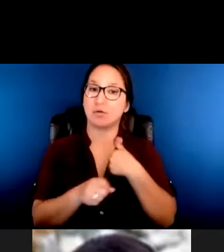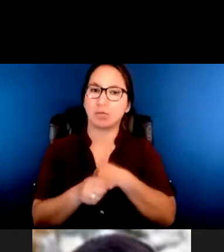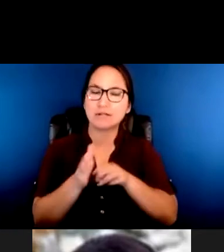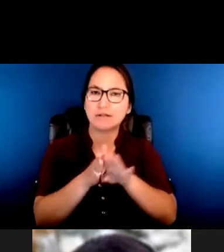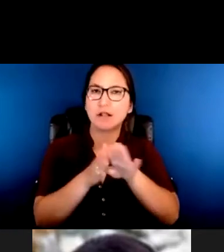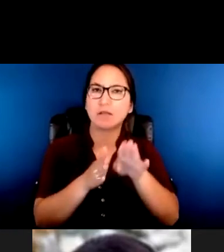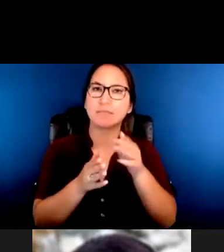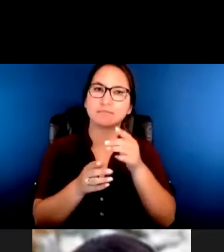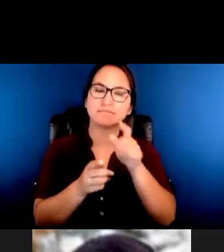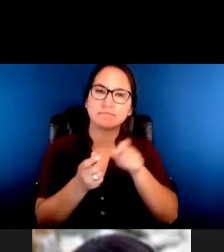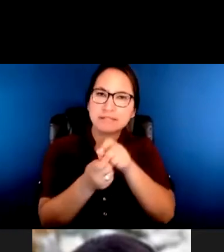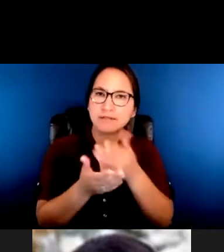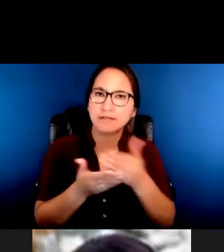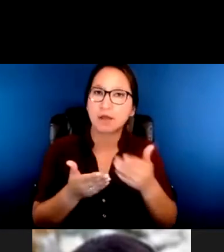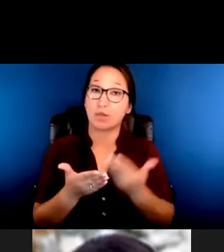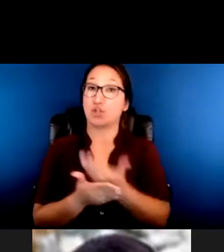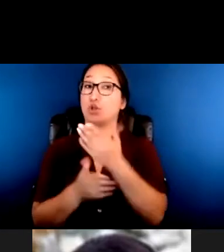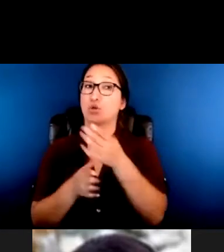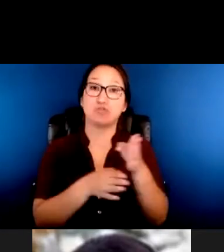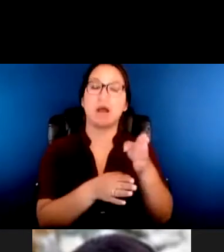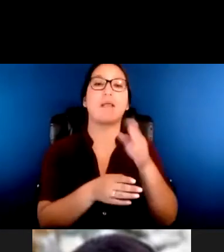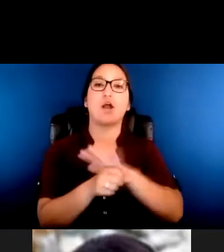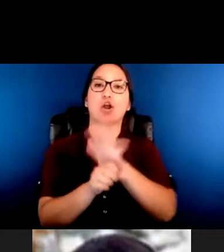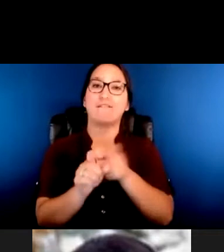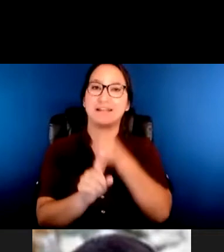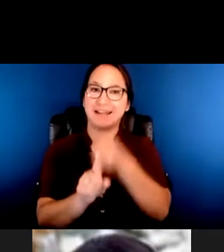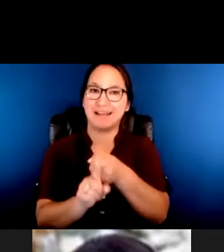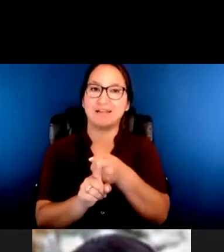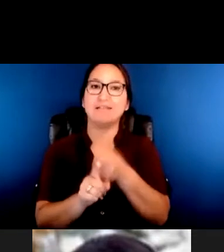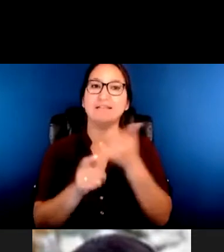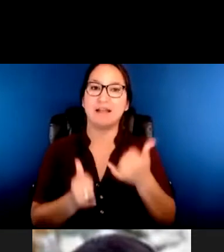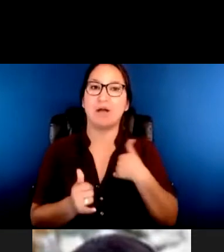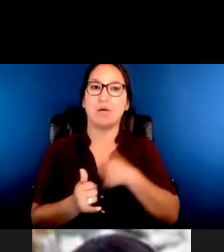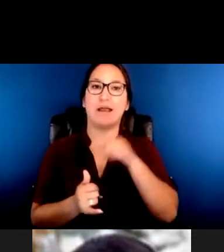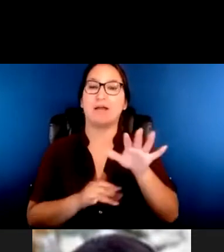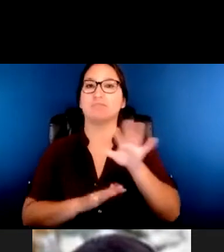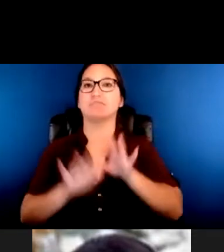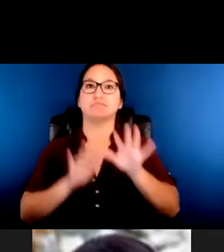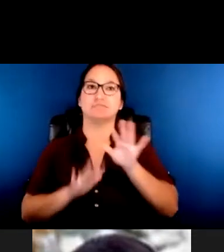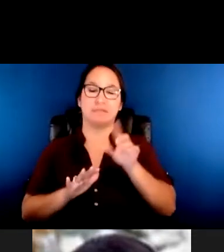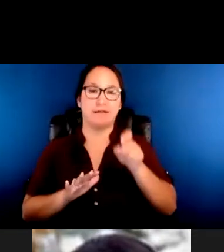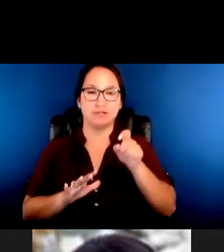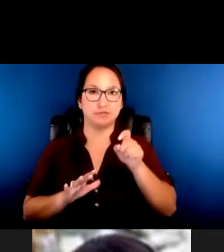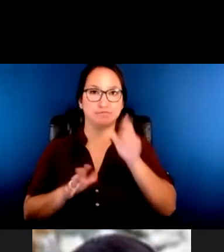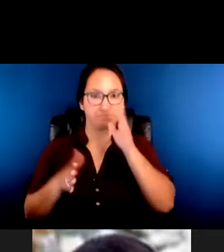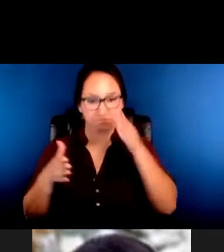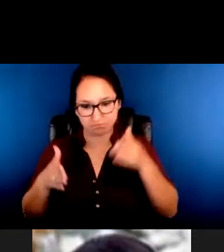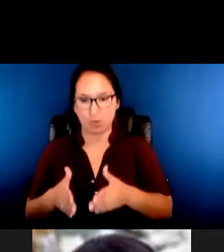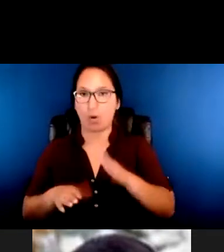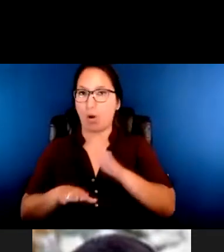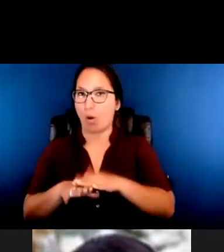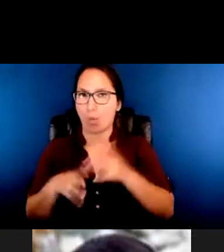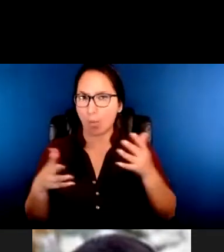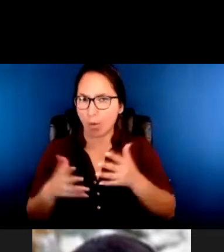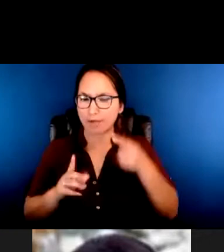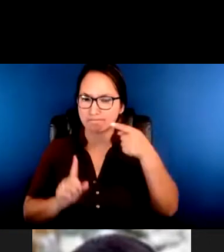directions. COVID hit, and we then had to sort of pare down what exactly we wanted to be focused on. And